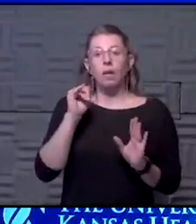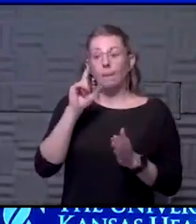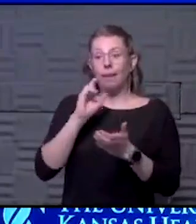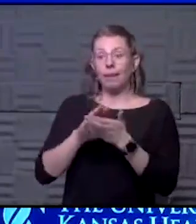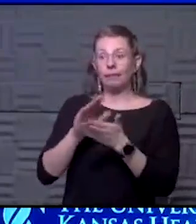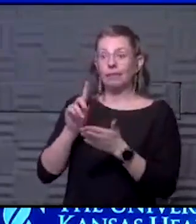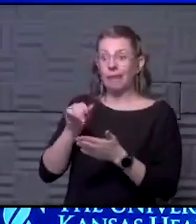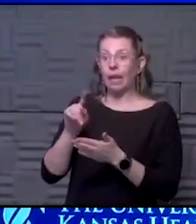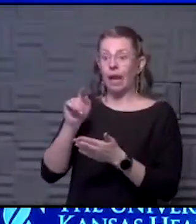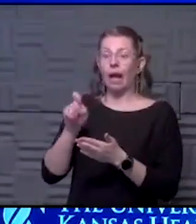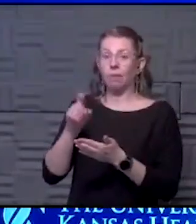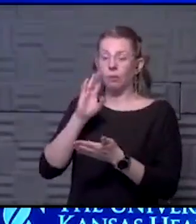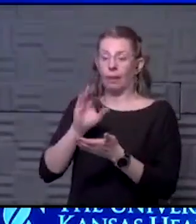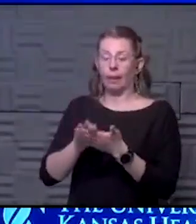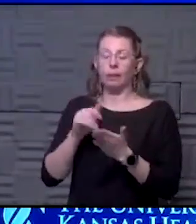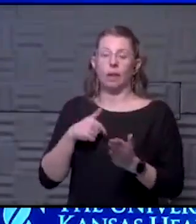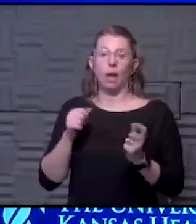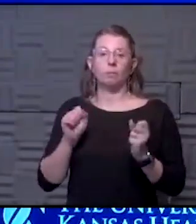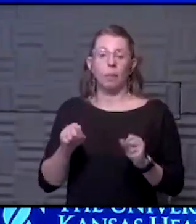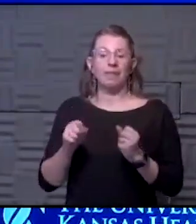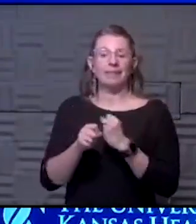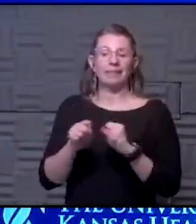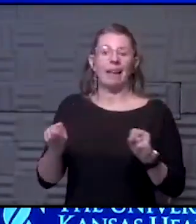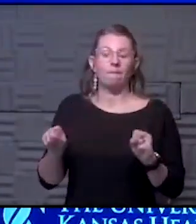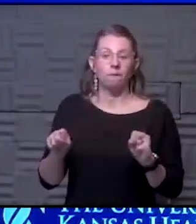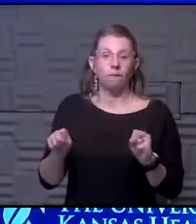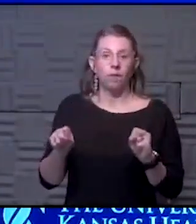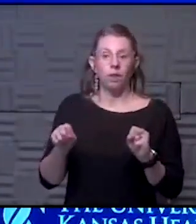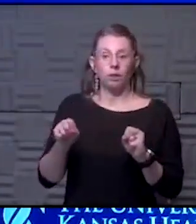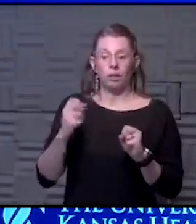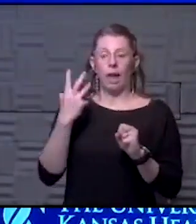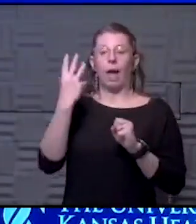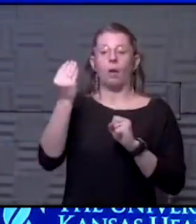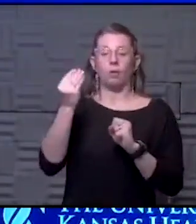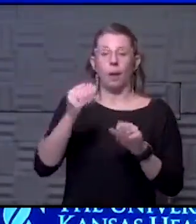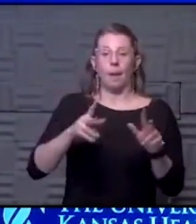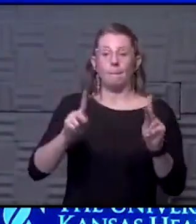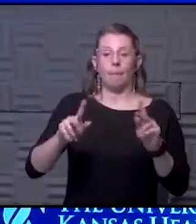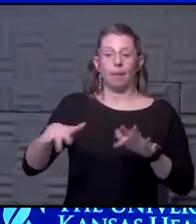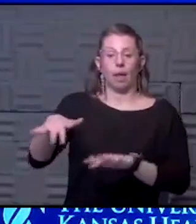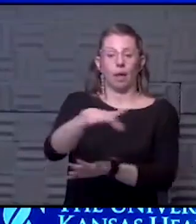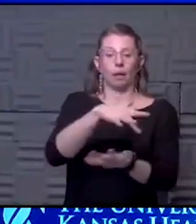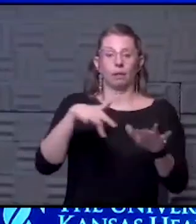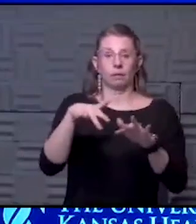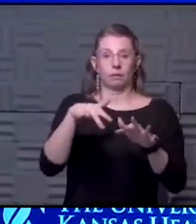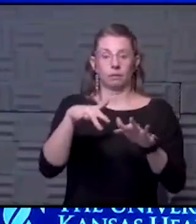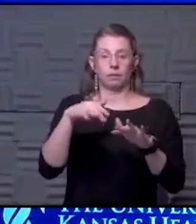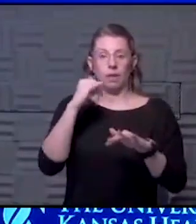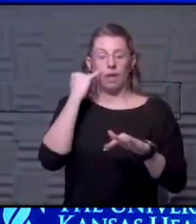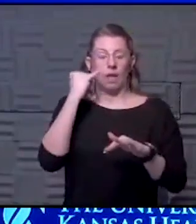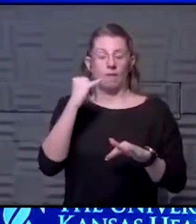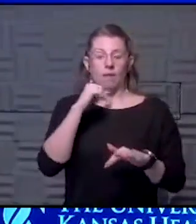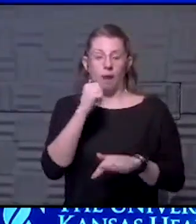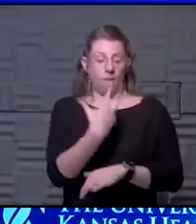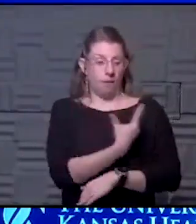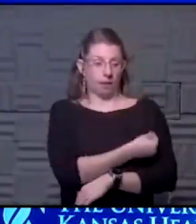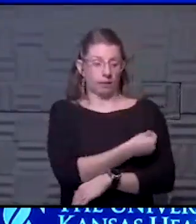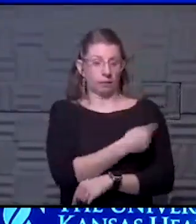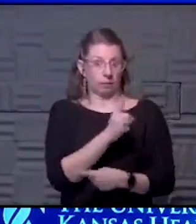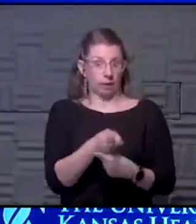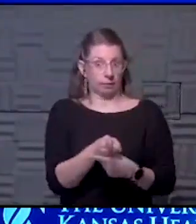to believe the data. Right. I'm probably safer out in public than I would have been had I not been vaccinated, right? I mean, that's what the data